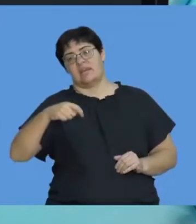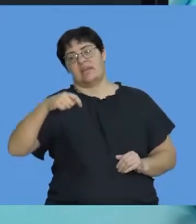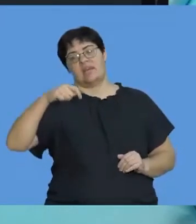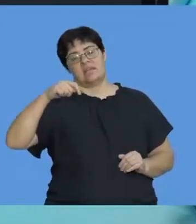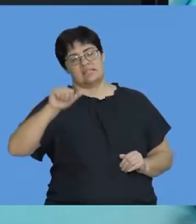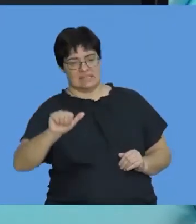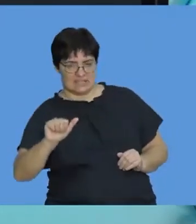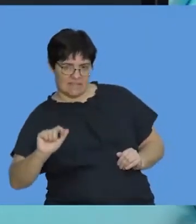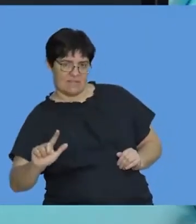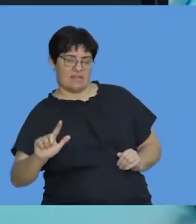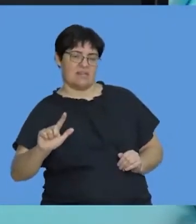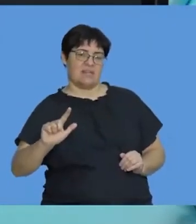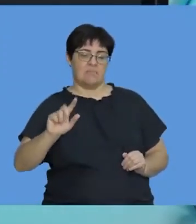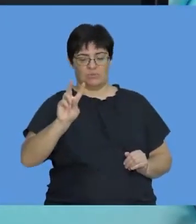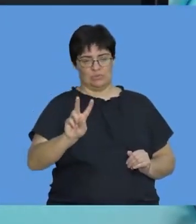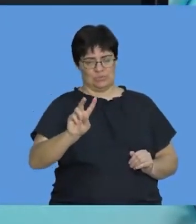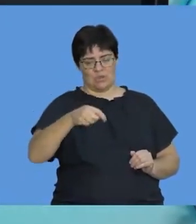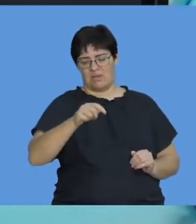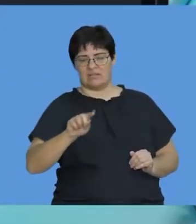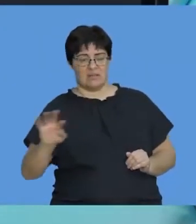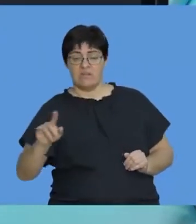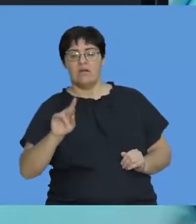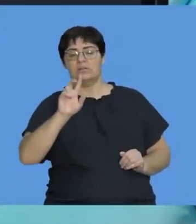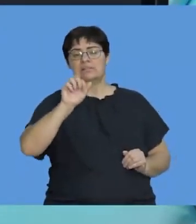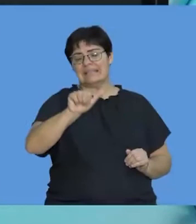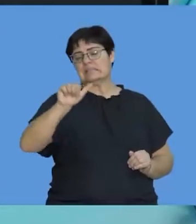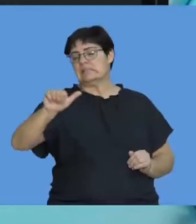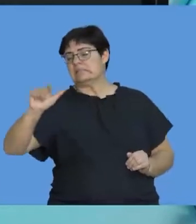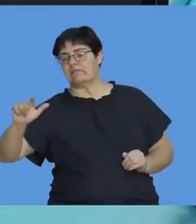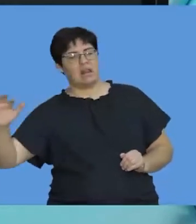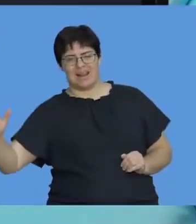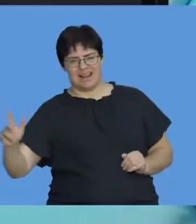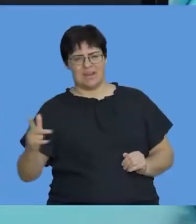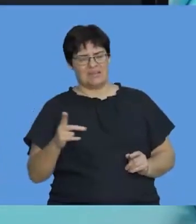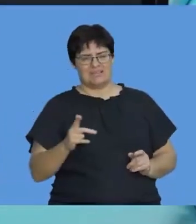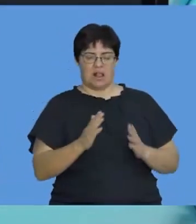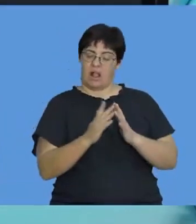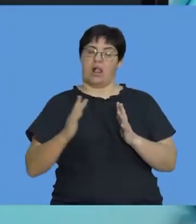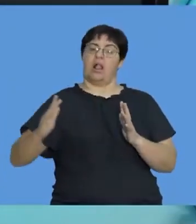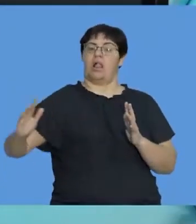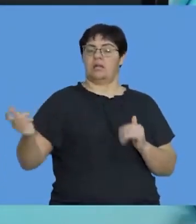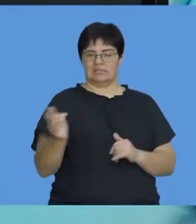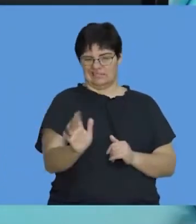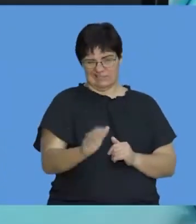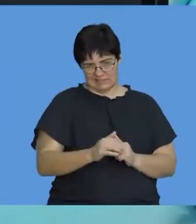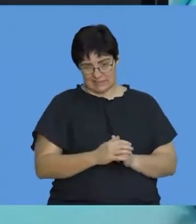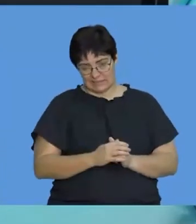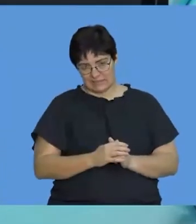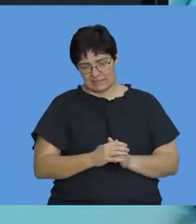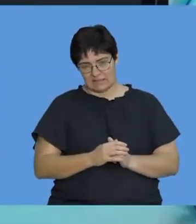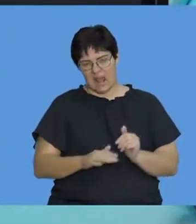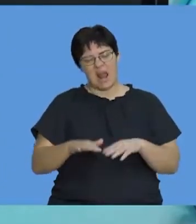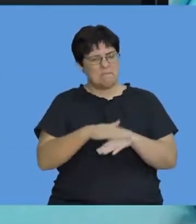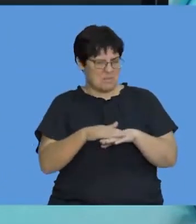instructions always say to at least 2 decimal places. If you want to use more than that, go for it, but I do not suggest you keep lots